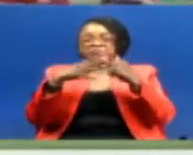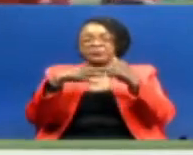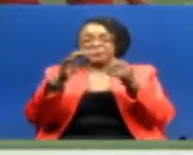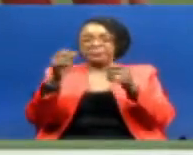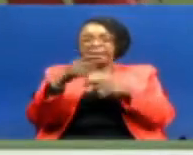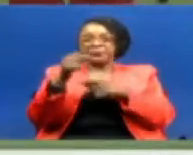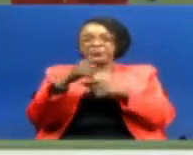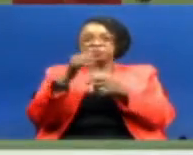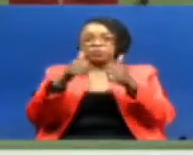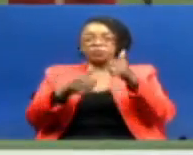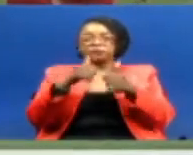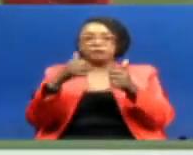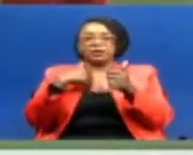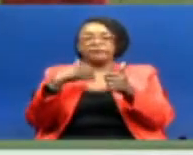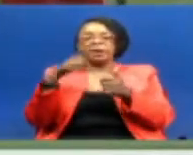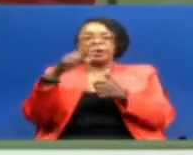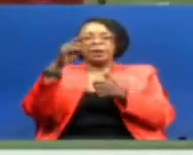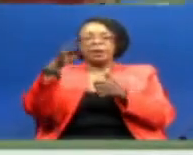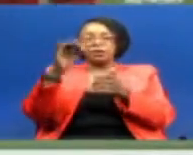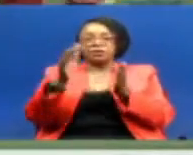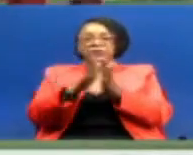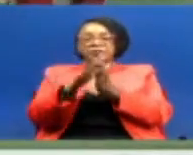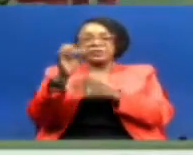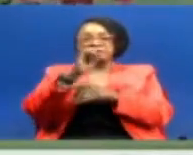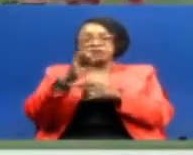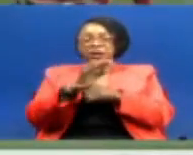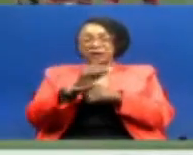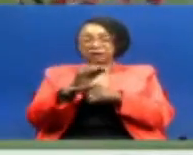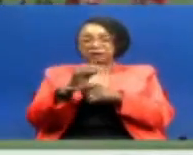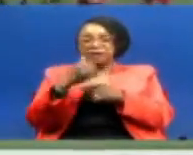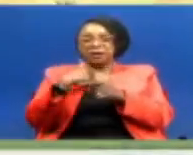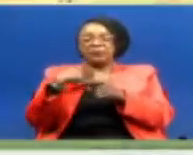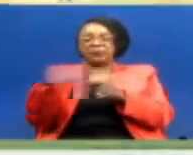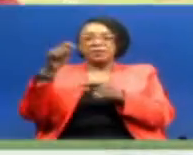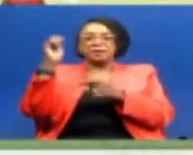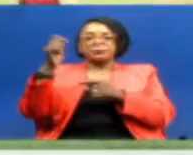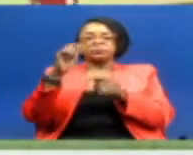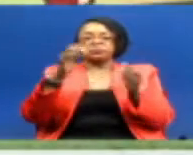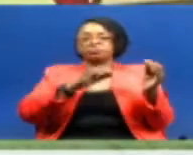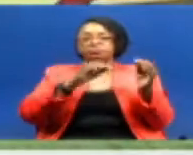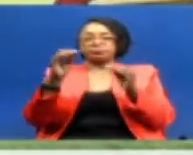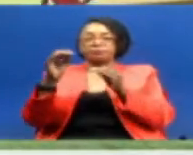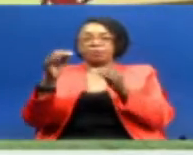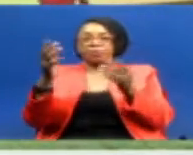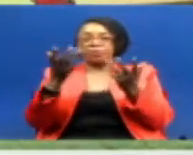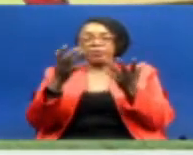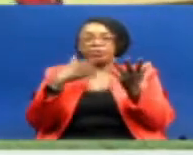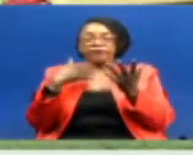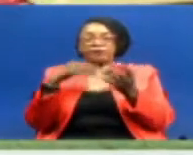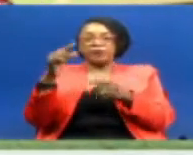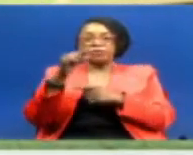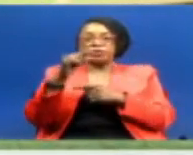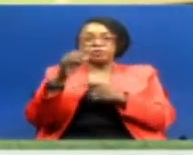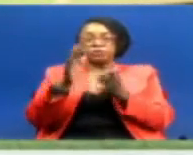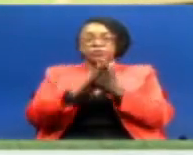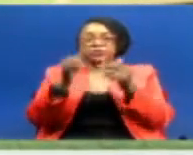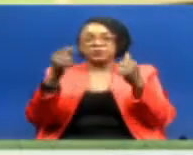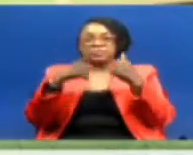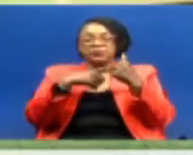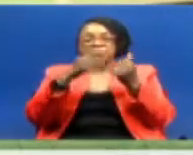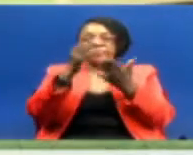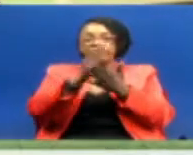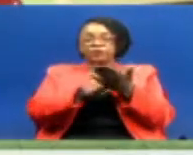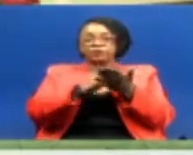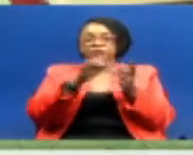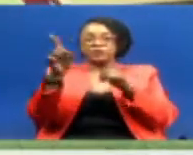play against Gabon and the Seychelles. Harambee Stars will travel to Franceville, where they will face hosts Gabon on the 16th before travelling